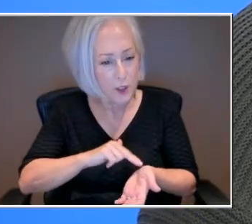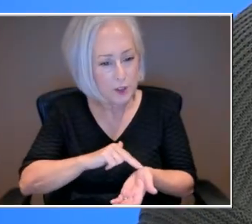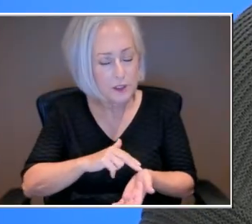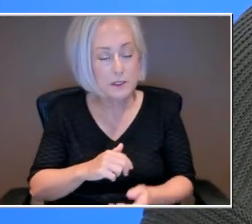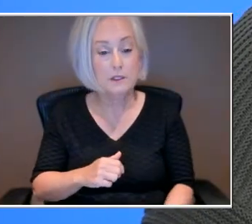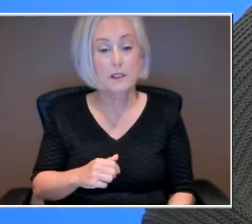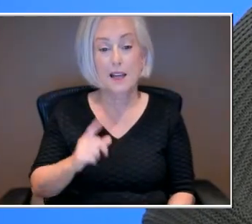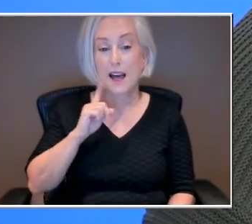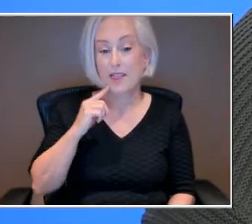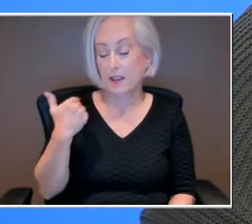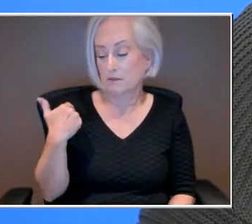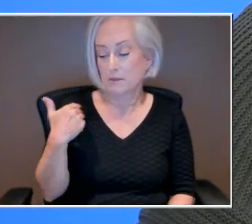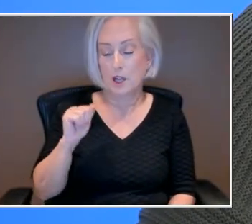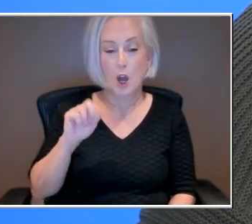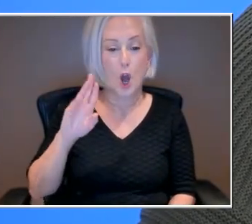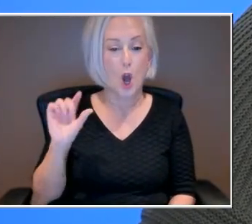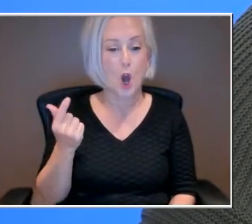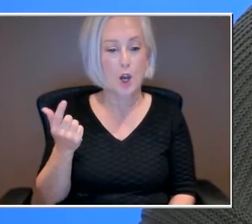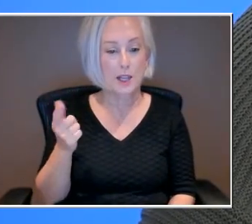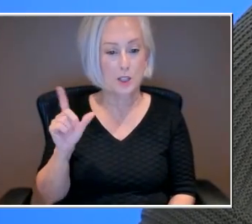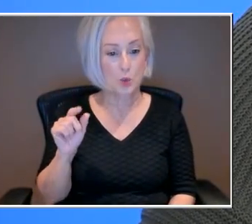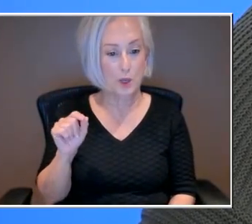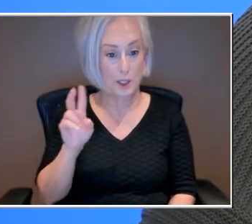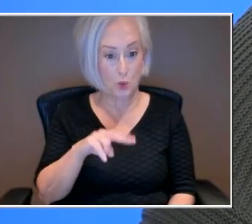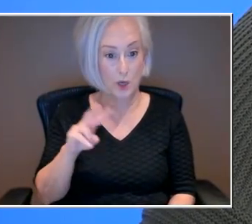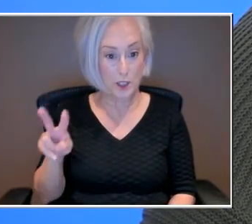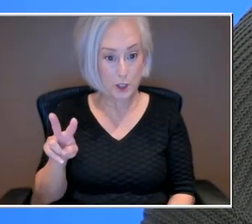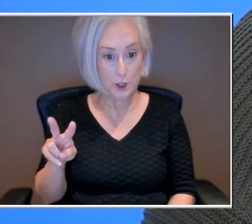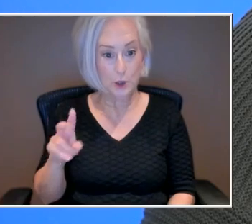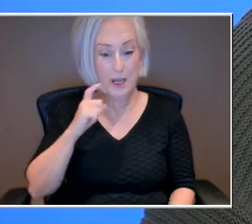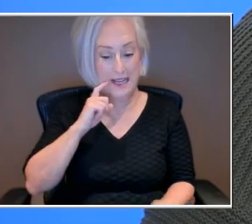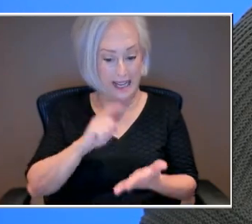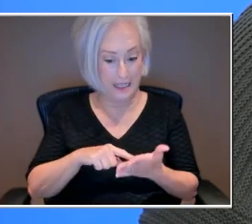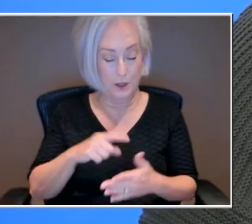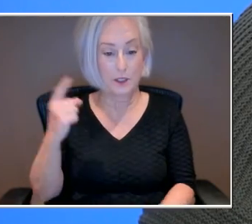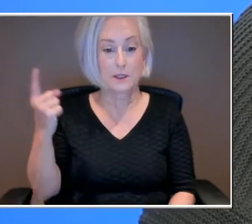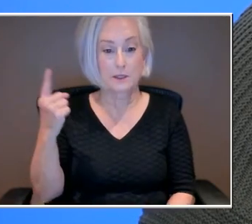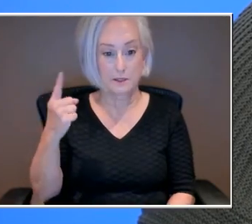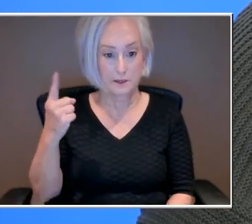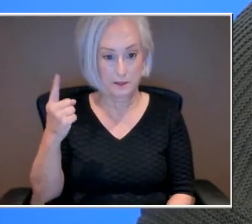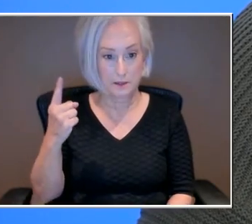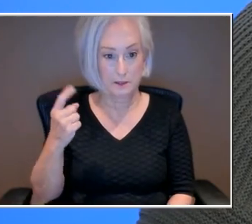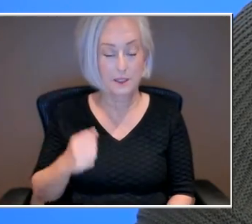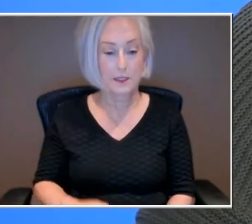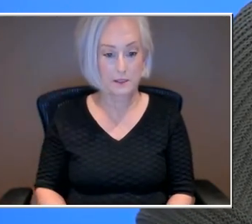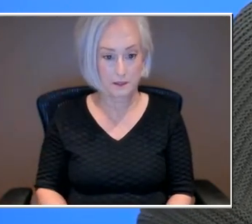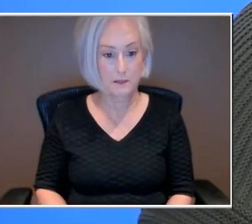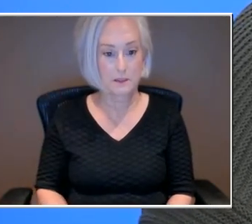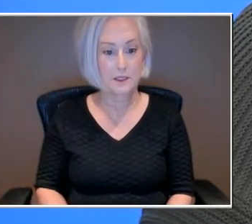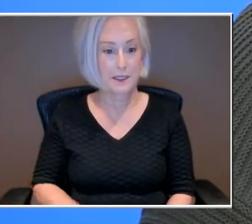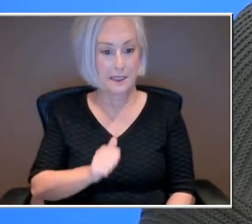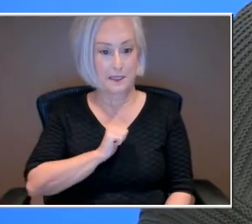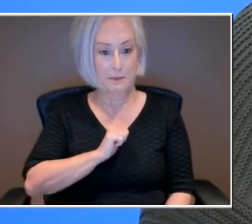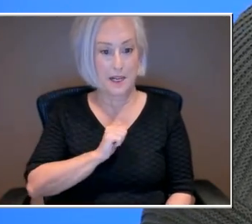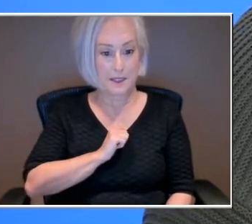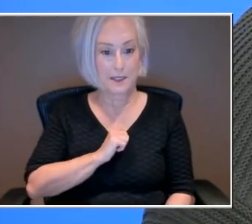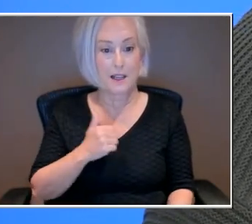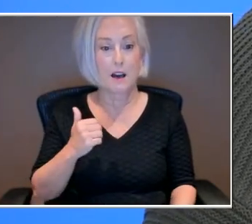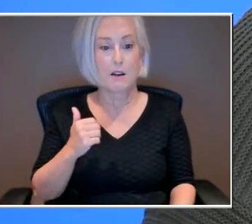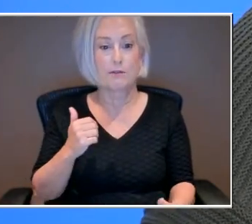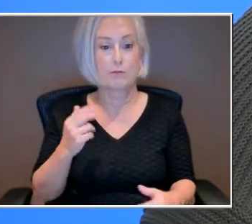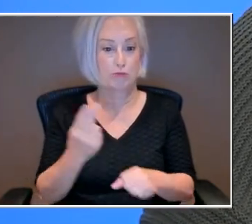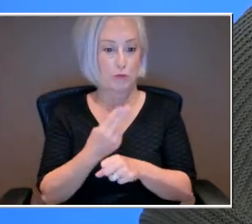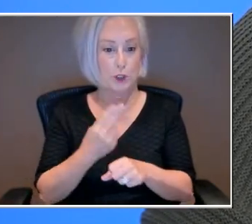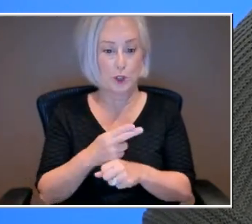of 2022, I had noticed a spot, and I was actually on birth control for quite some